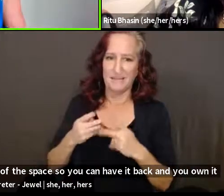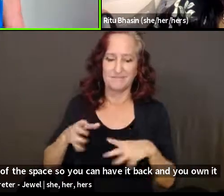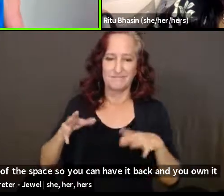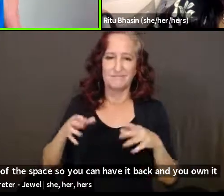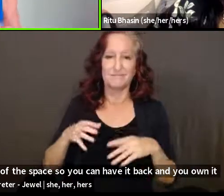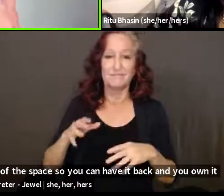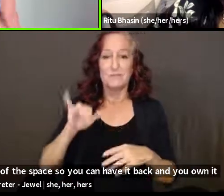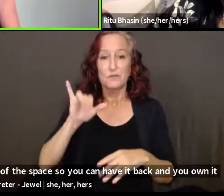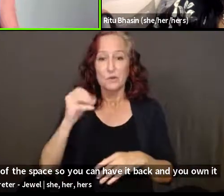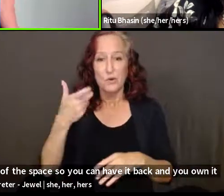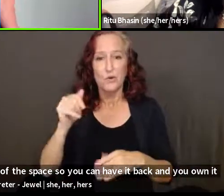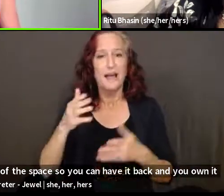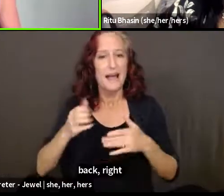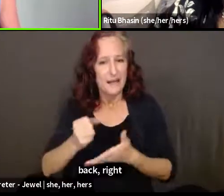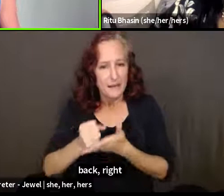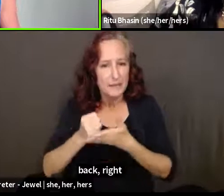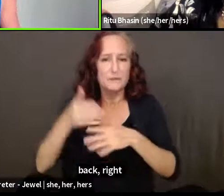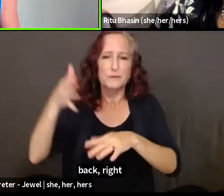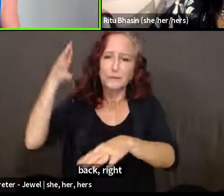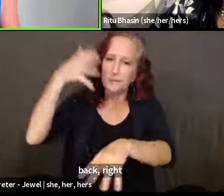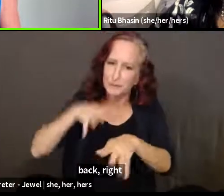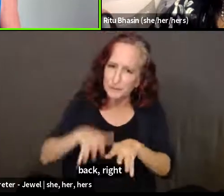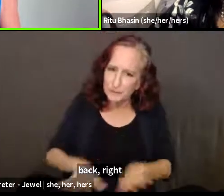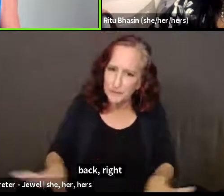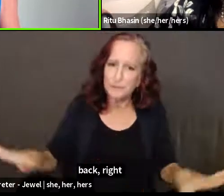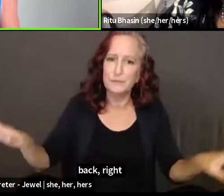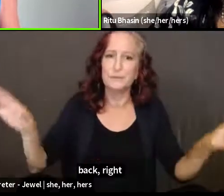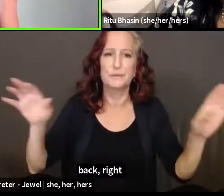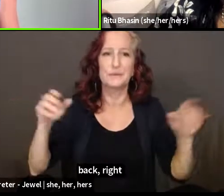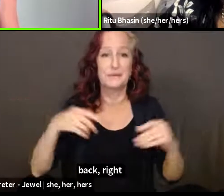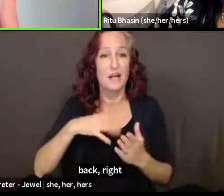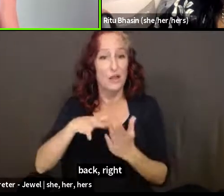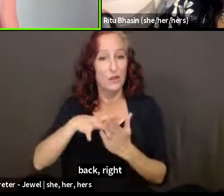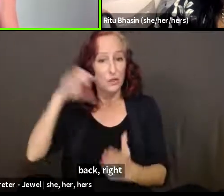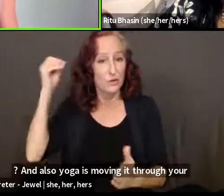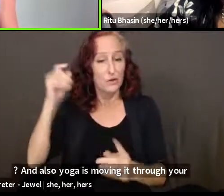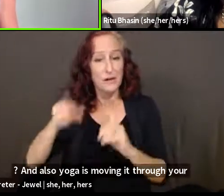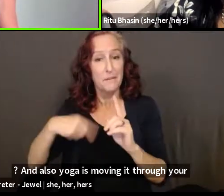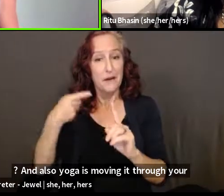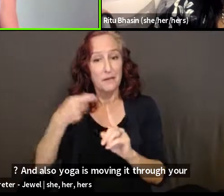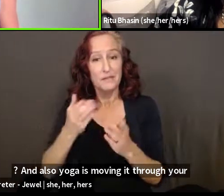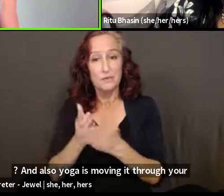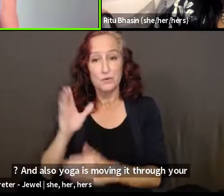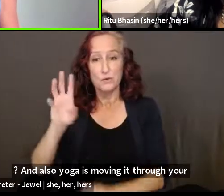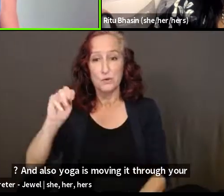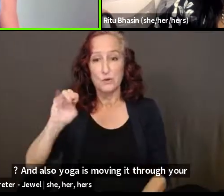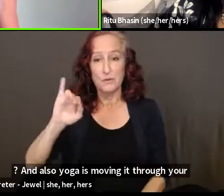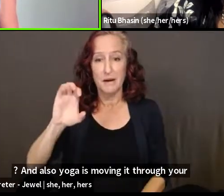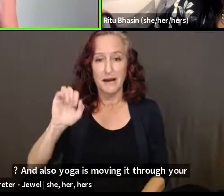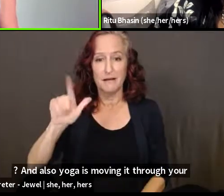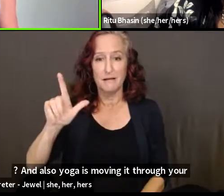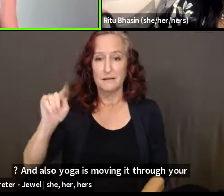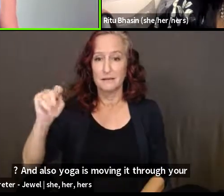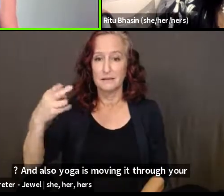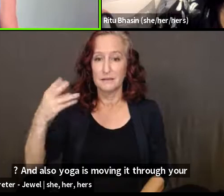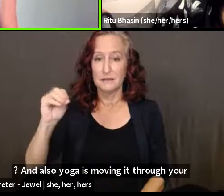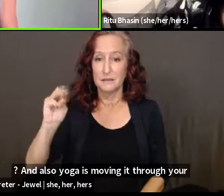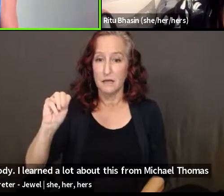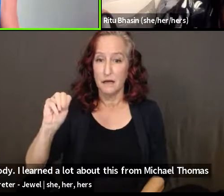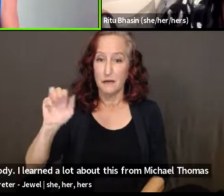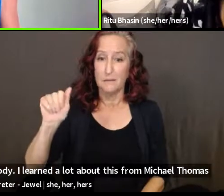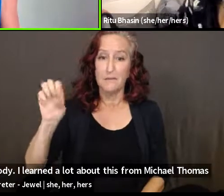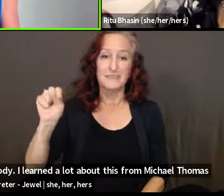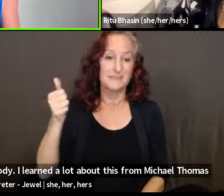it through your body. And I learned a lot about this from Michael Thomas, who's an attorney and does this work,